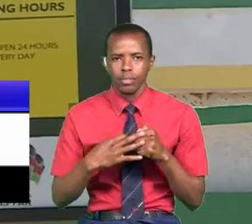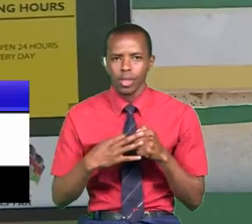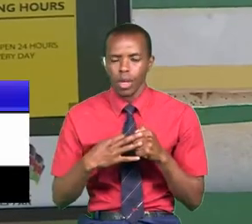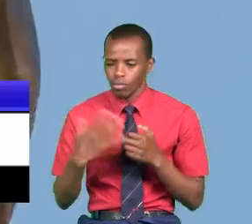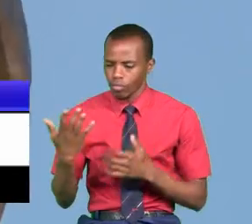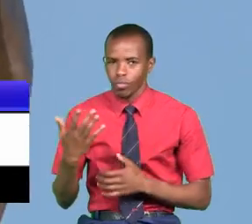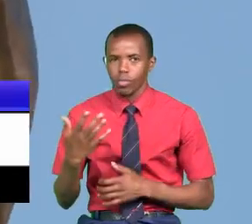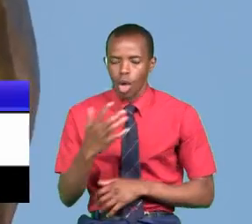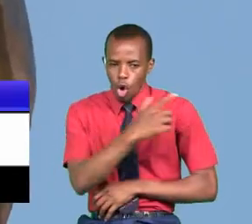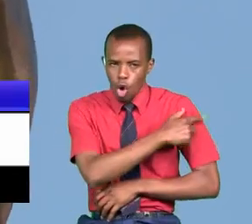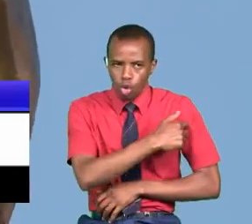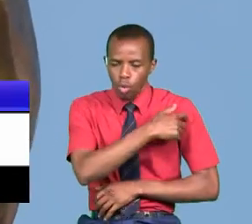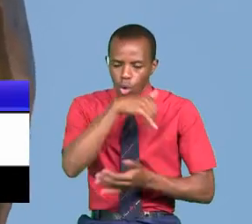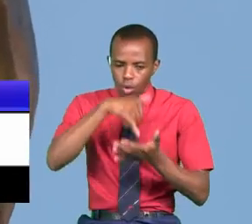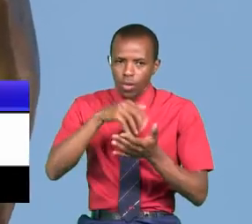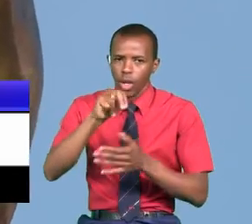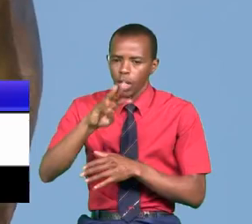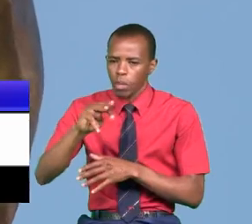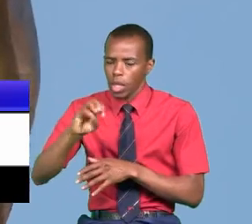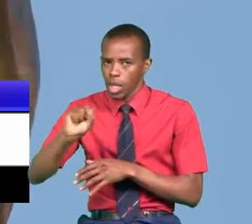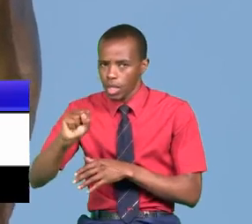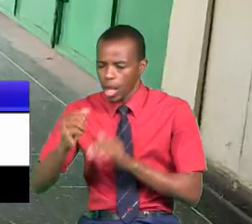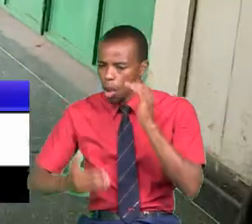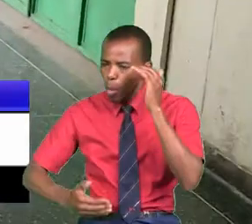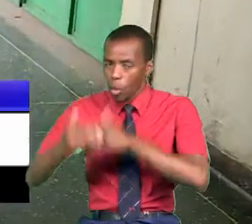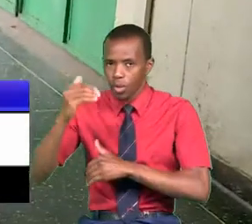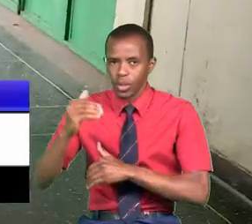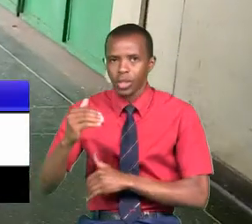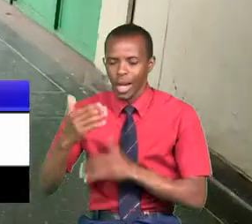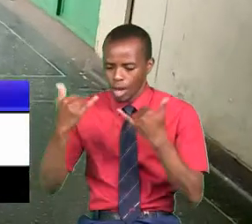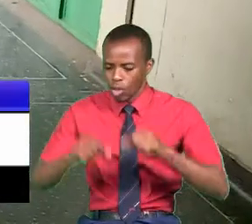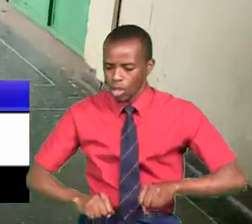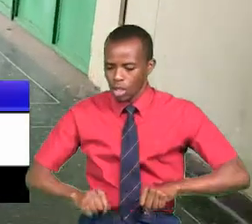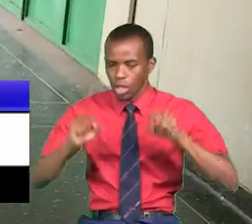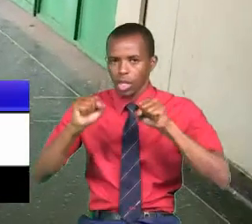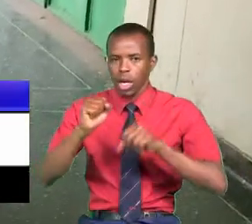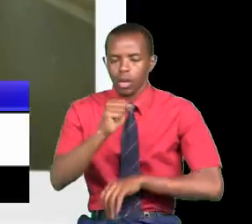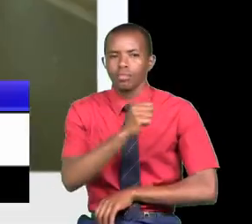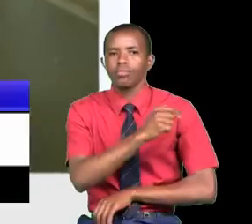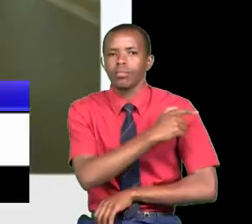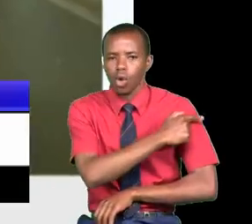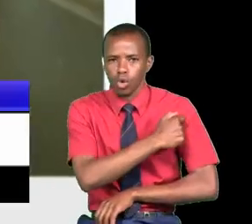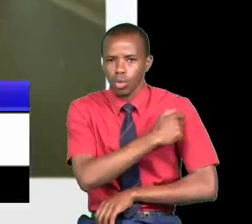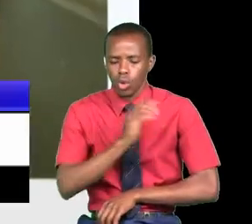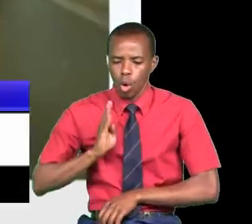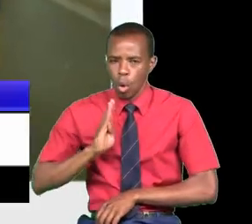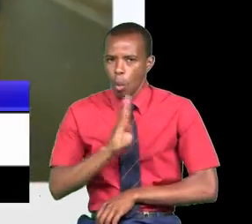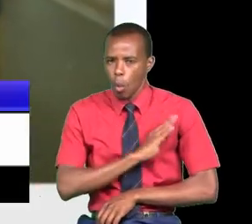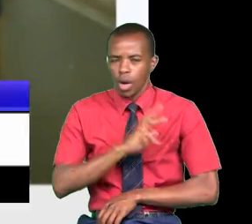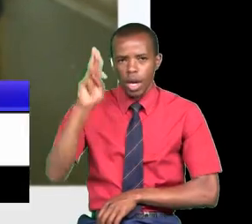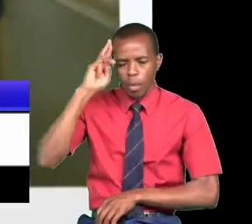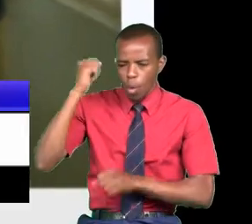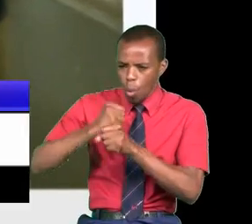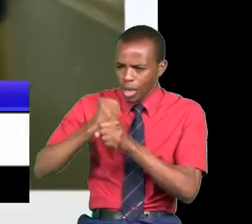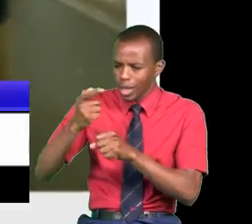Nairobi Metropolitan Services, Professor Malin Tamaman, the current chair of the hospital board, recalls working in Pumwani